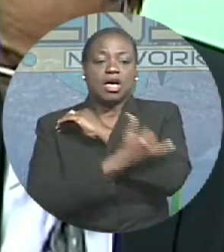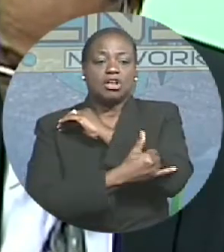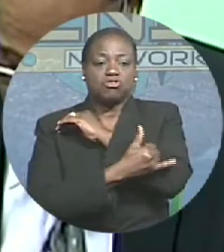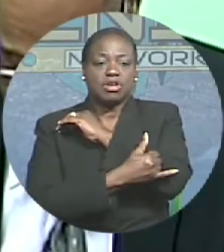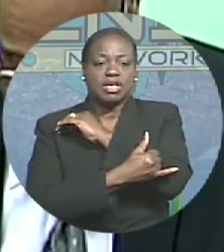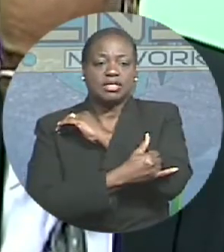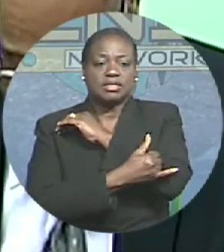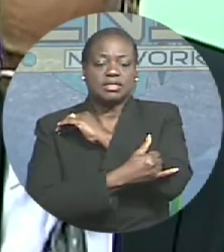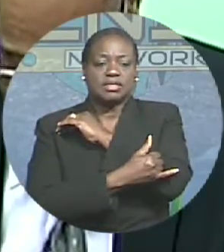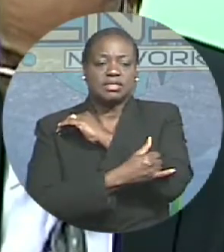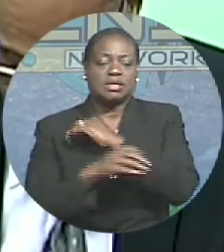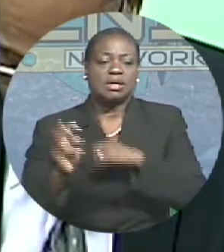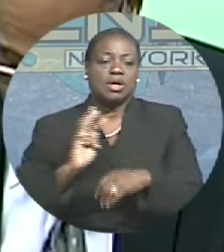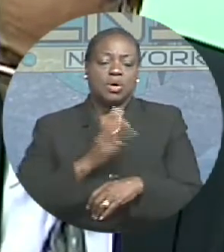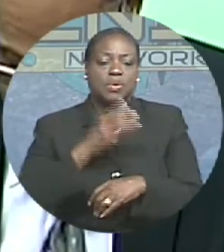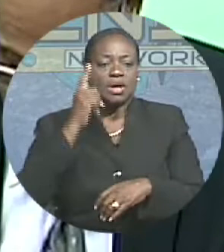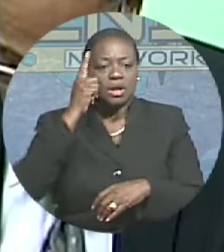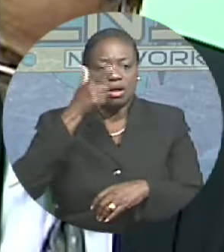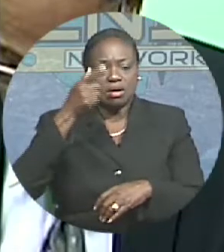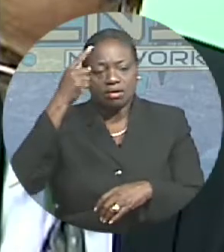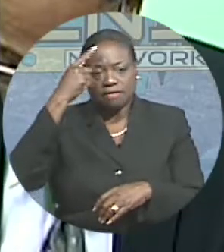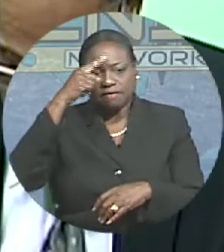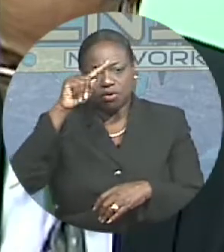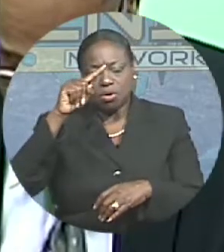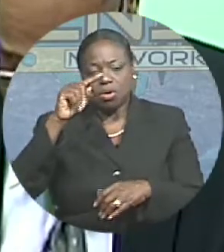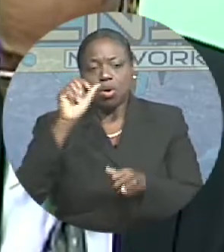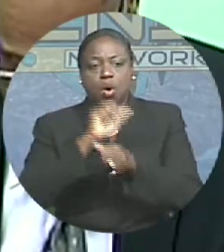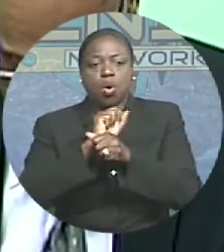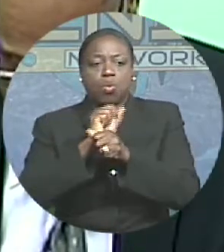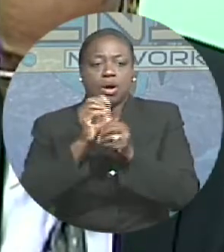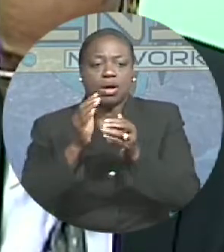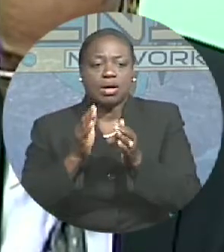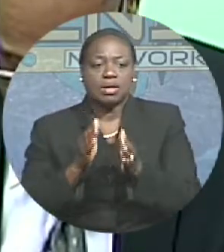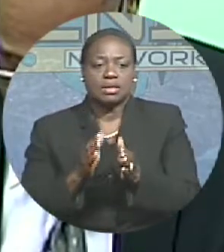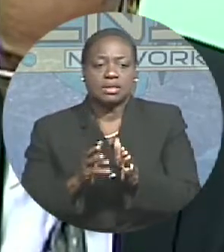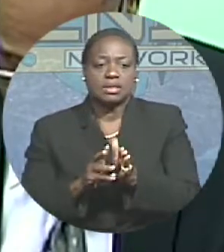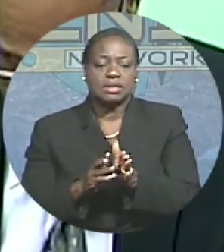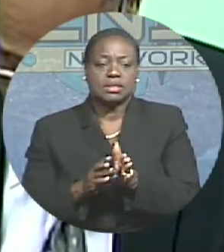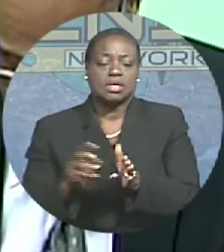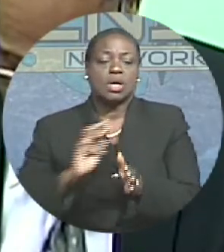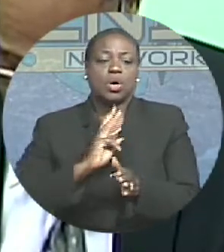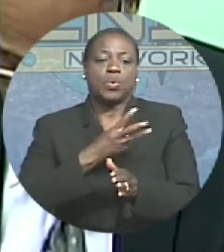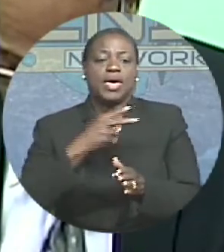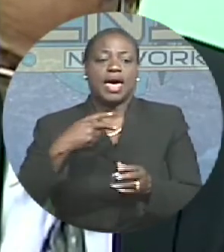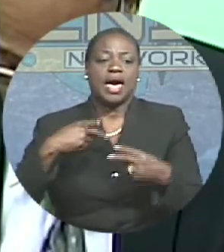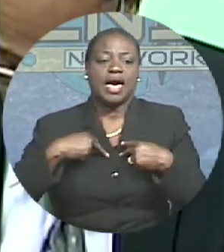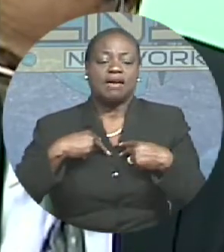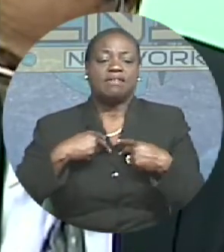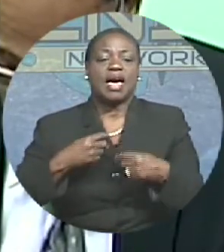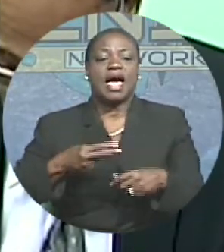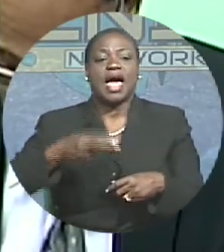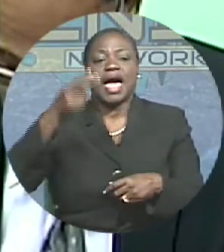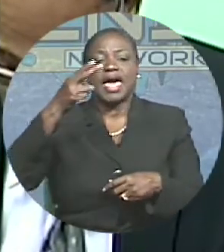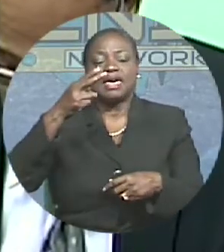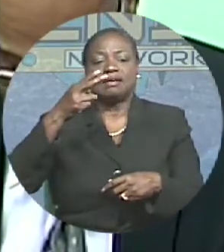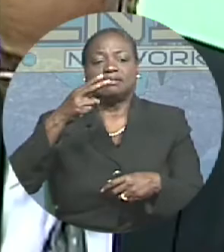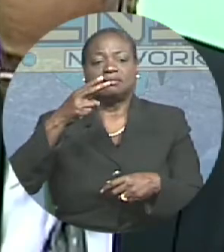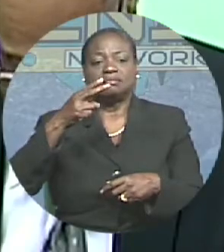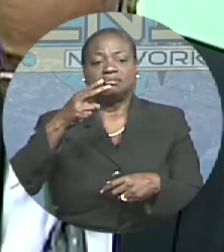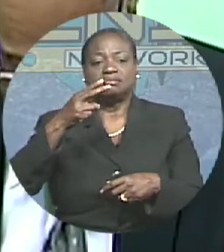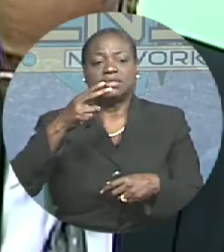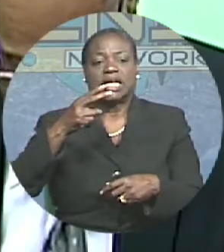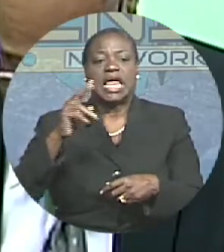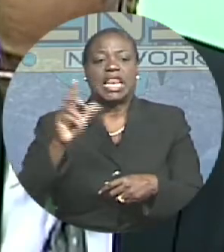look for migrant workers, we have a much higher literacy rate. And so it shows that we have the